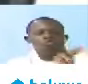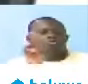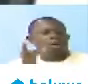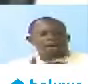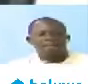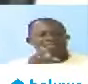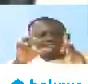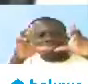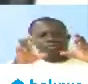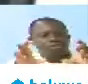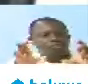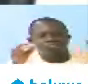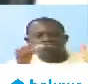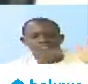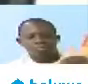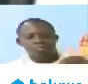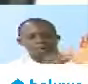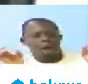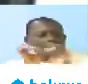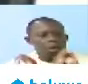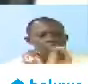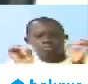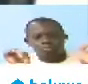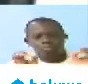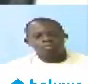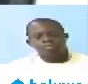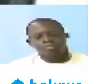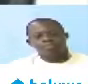There was no picture on it.